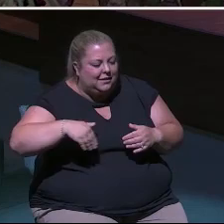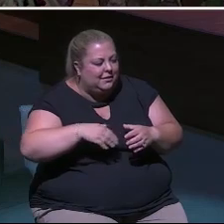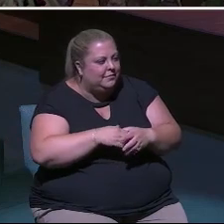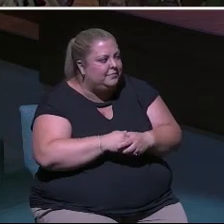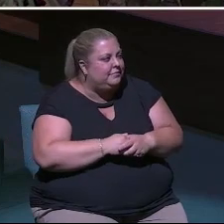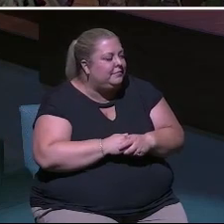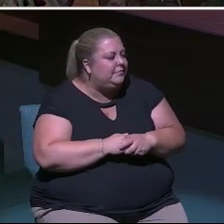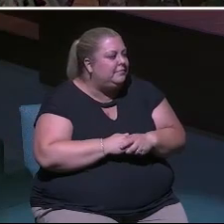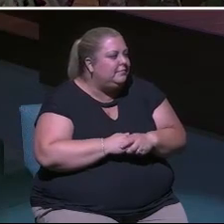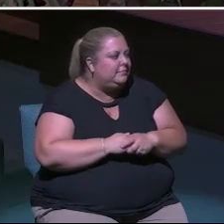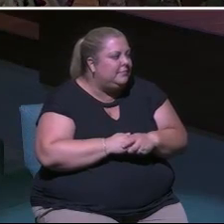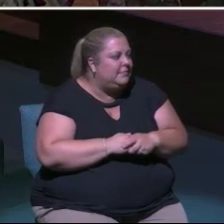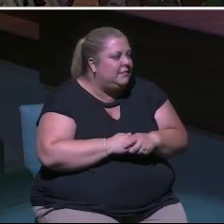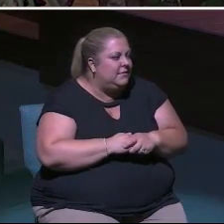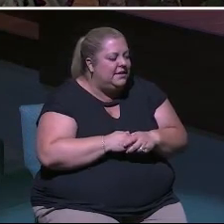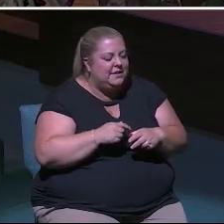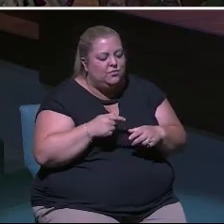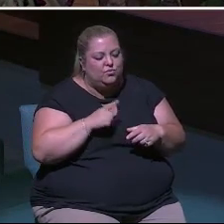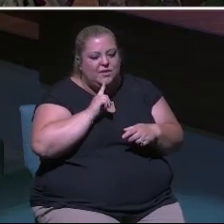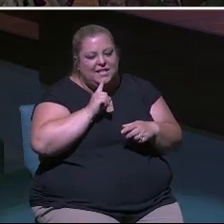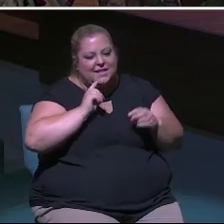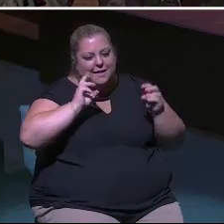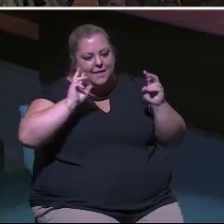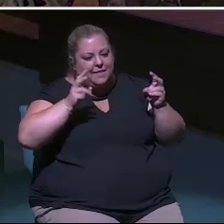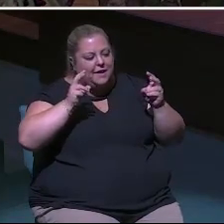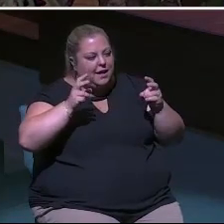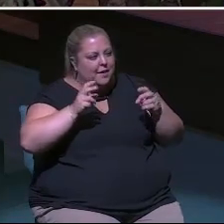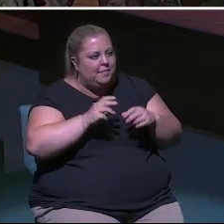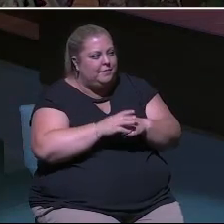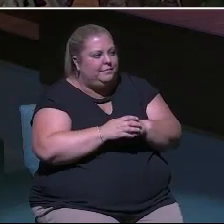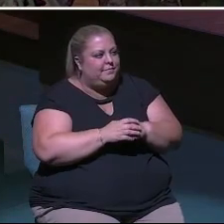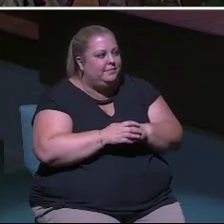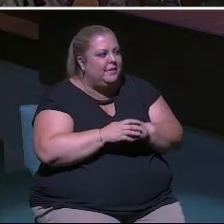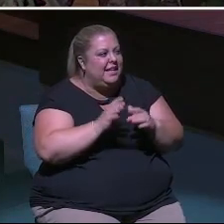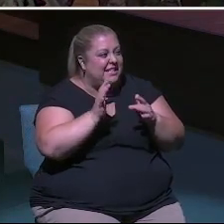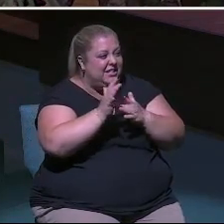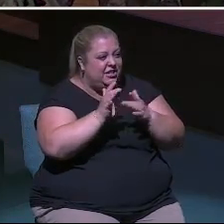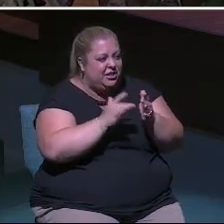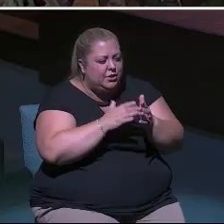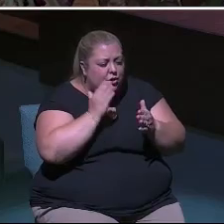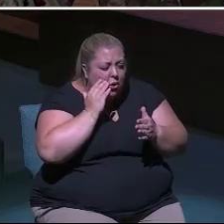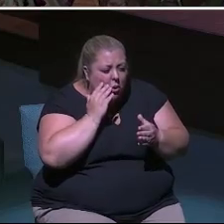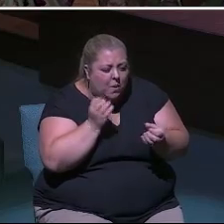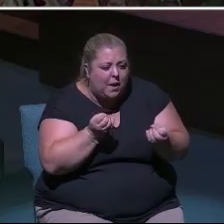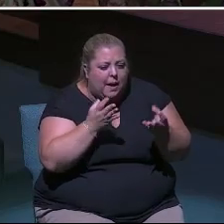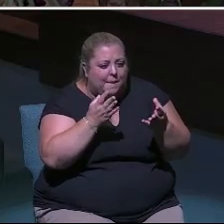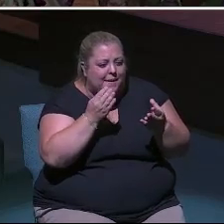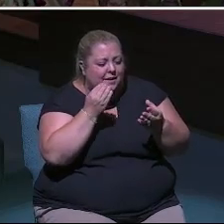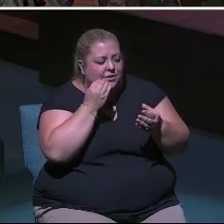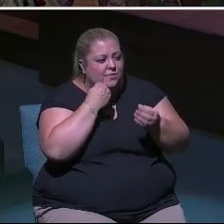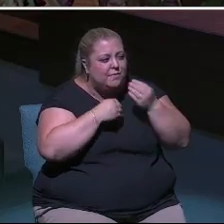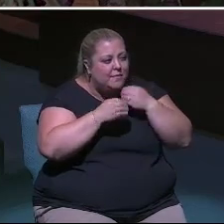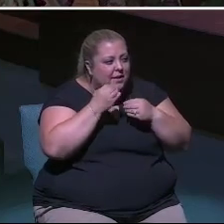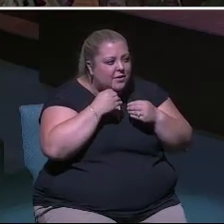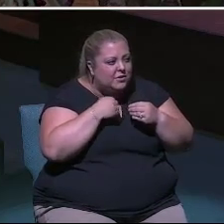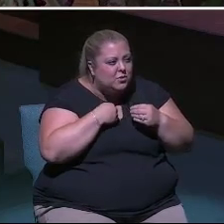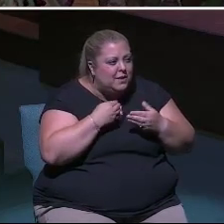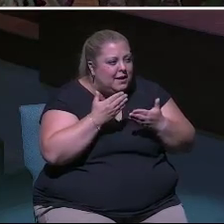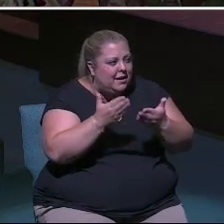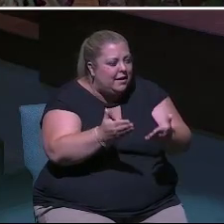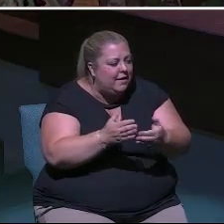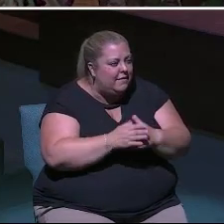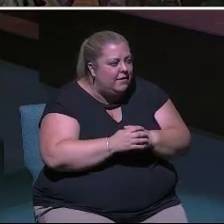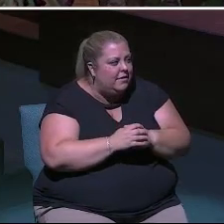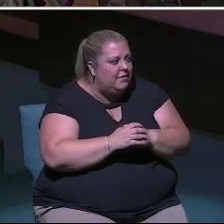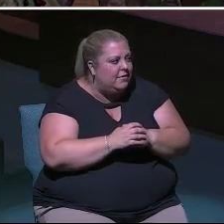This was a theme of the family. Jesus, you know how many meals we fed you? Listen, be careful with this,